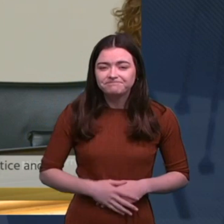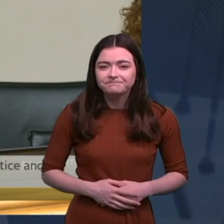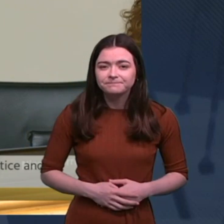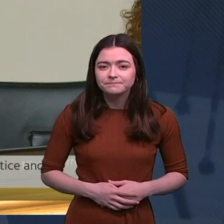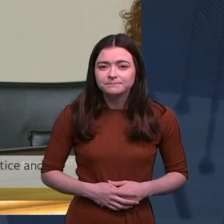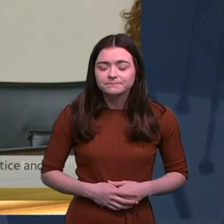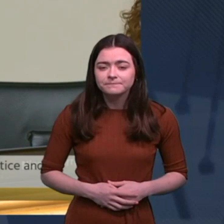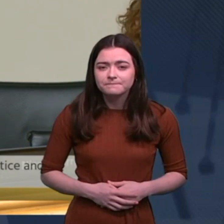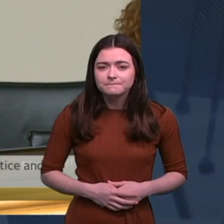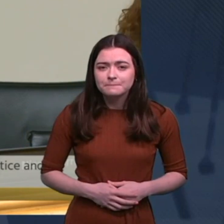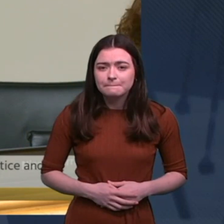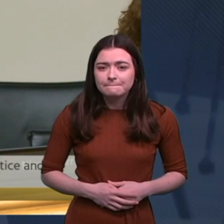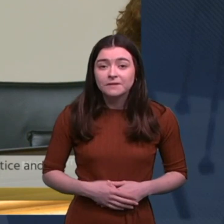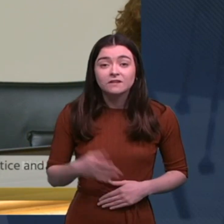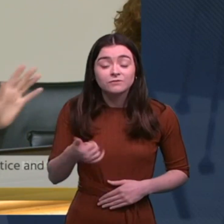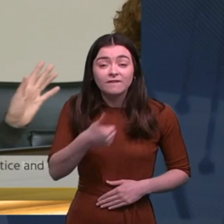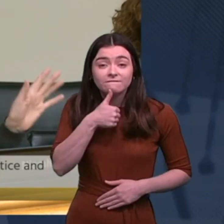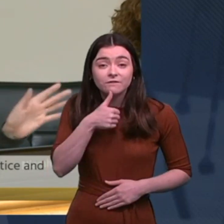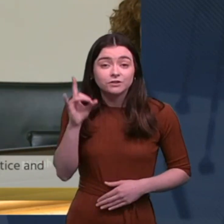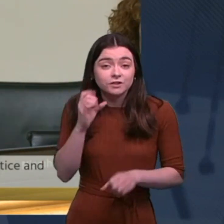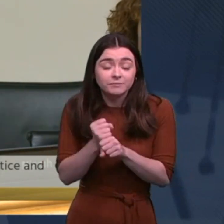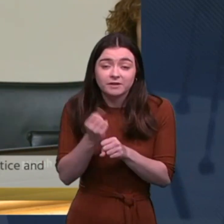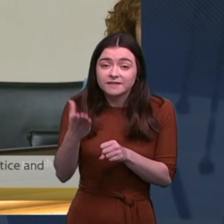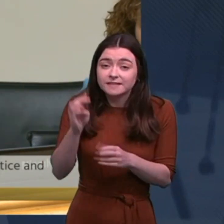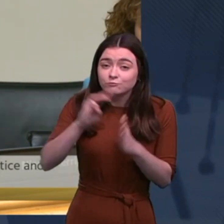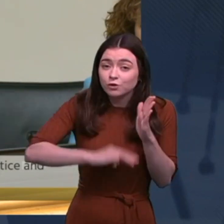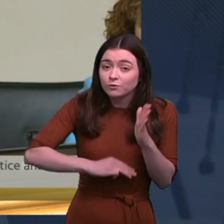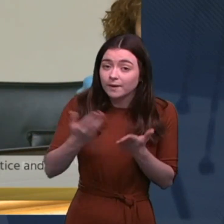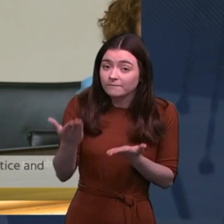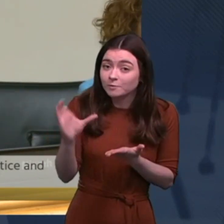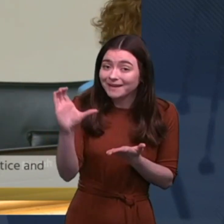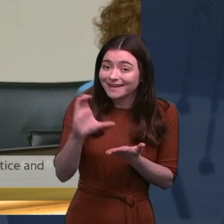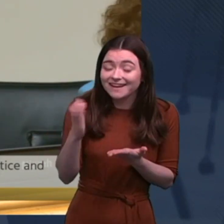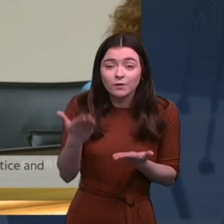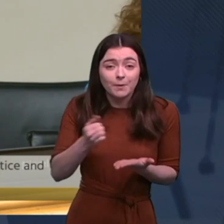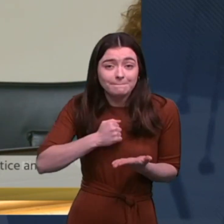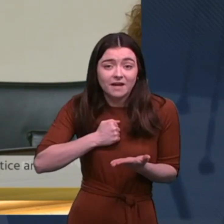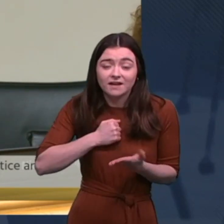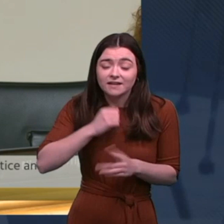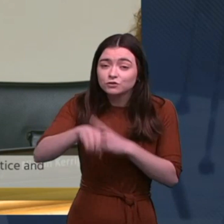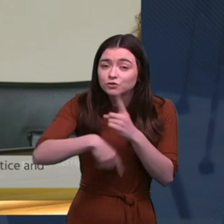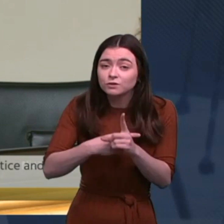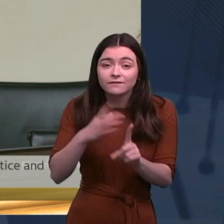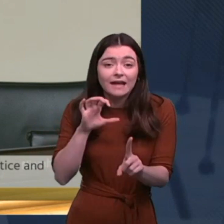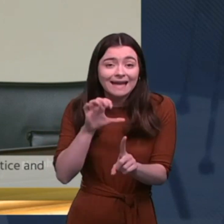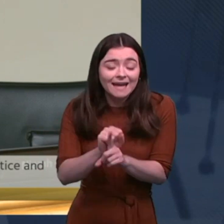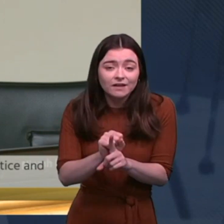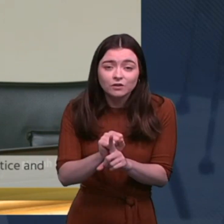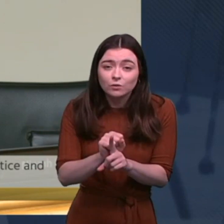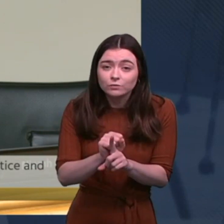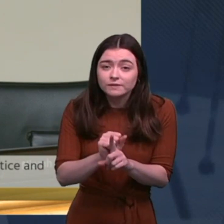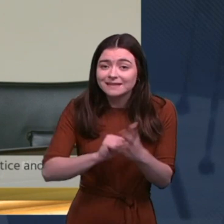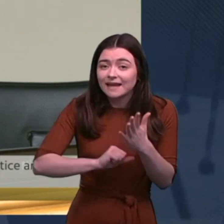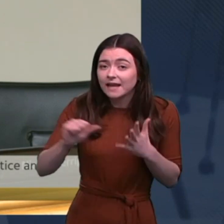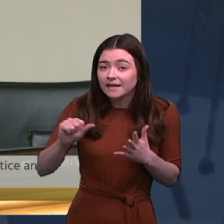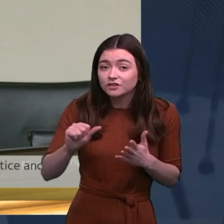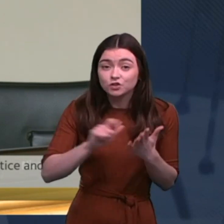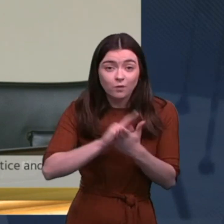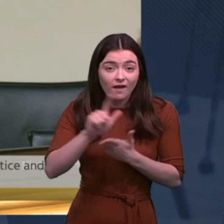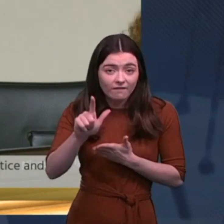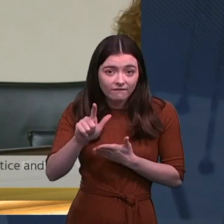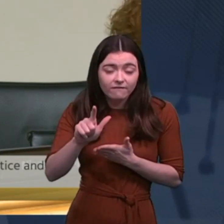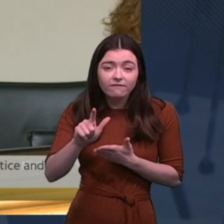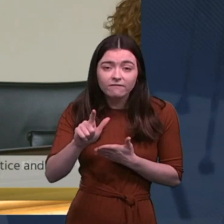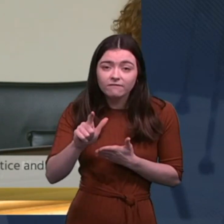So I first heard about this programme from Ciara when my daughter was eventually diagnosed at the age of